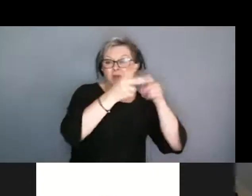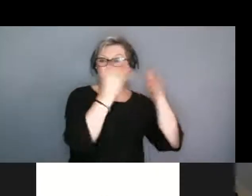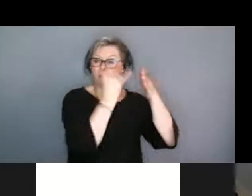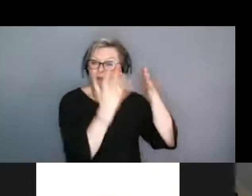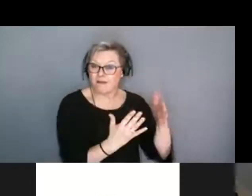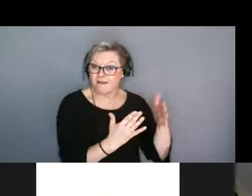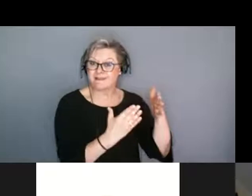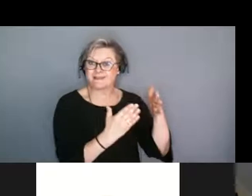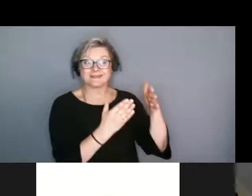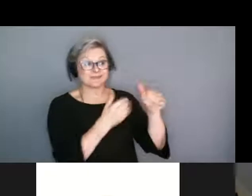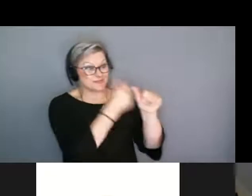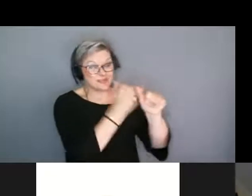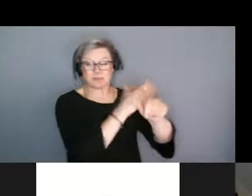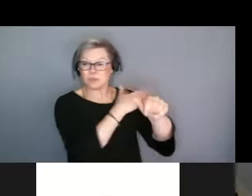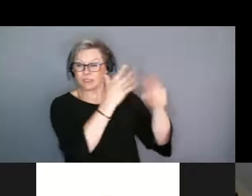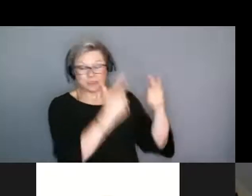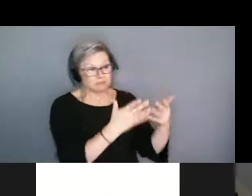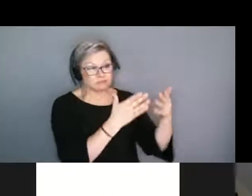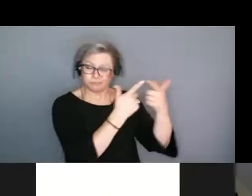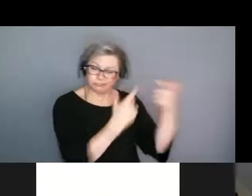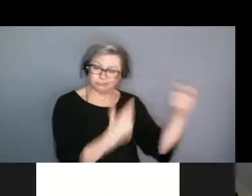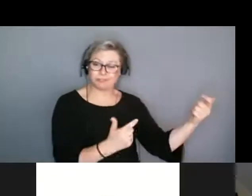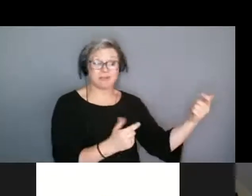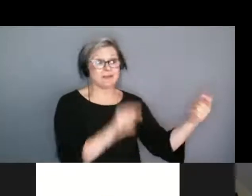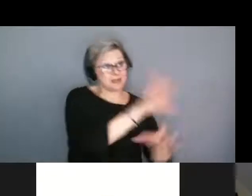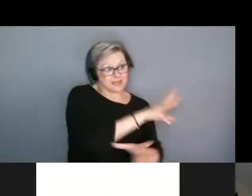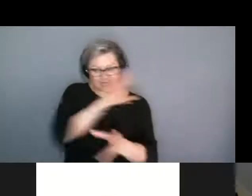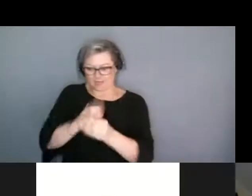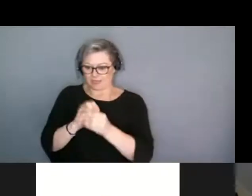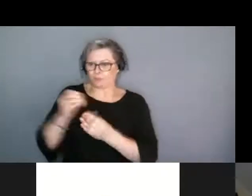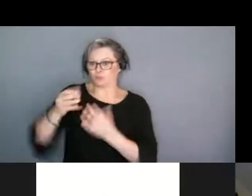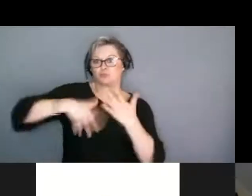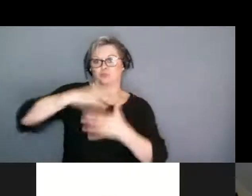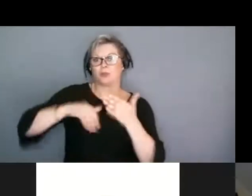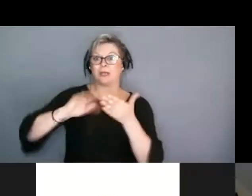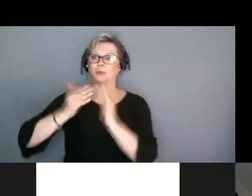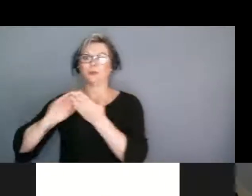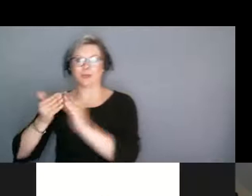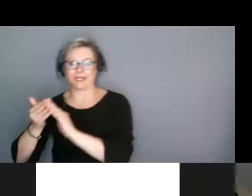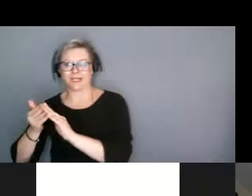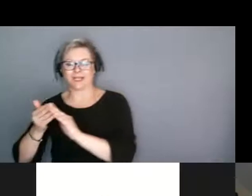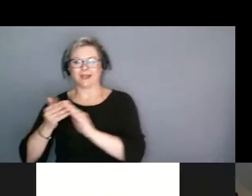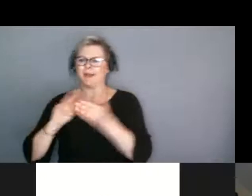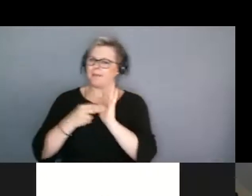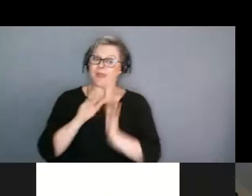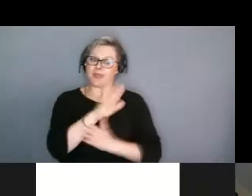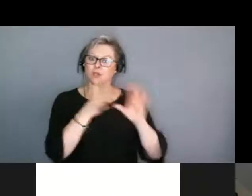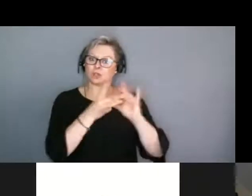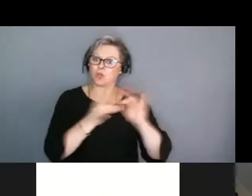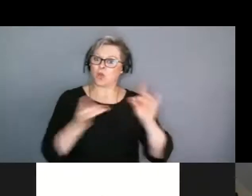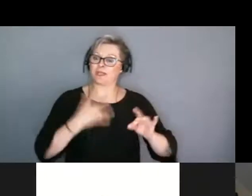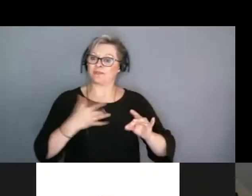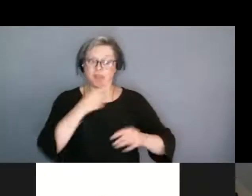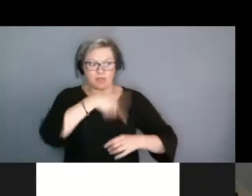work with people in community and hear their stories about things that are really important to them, things that they